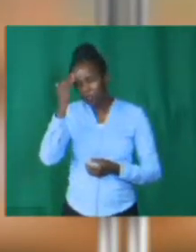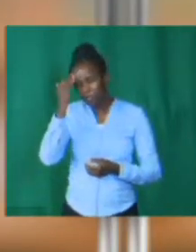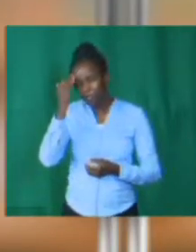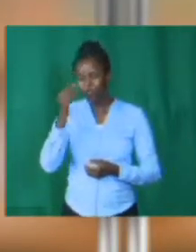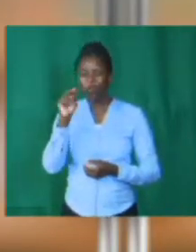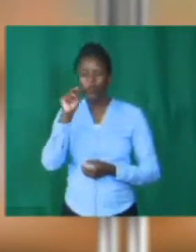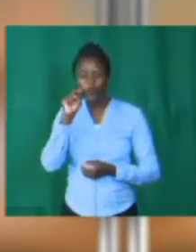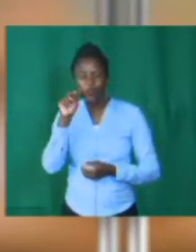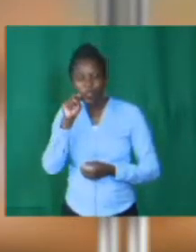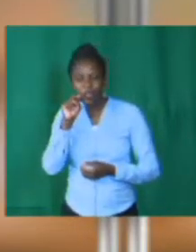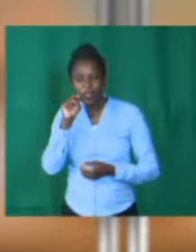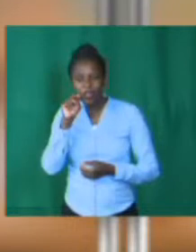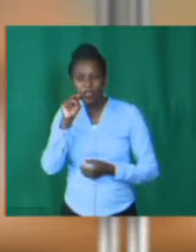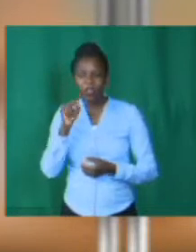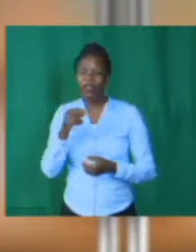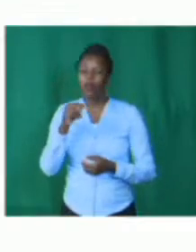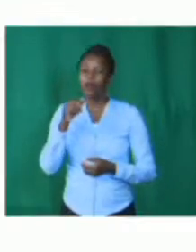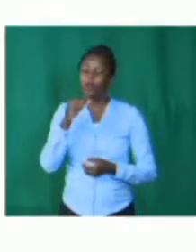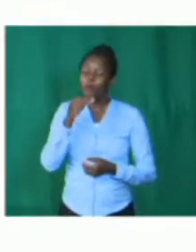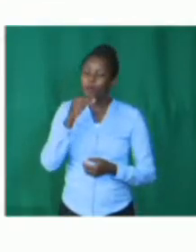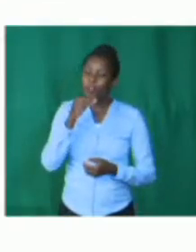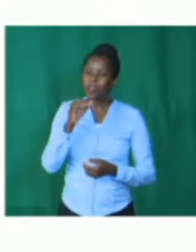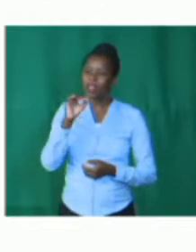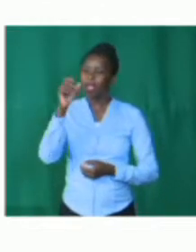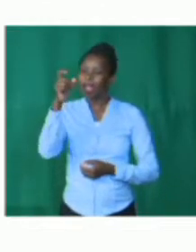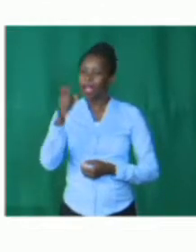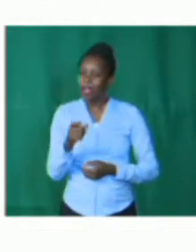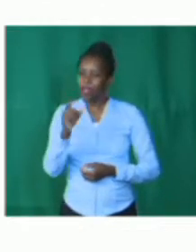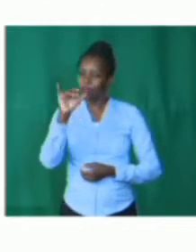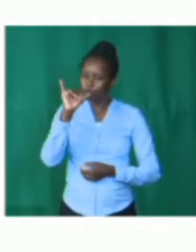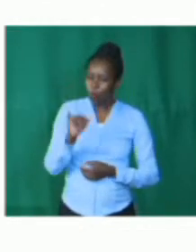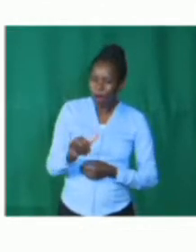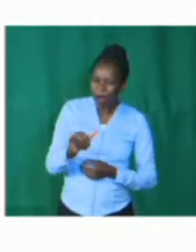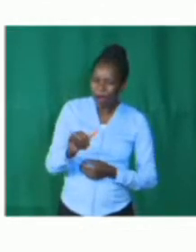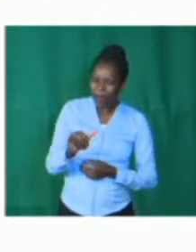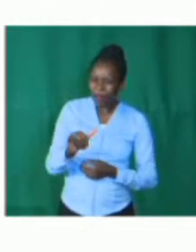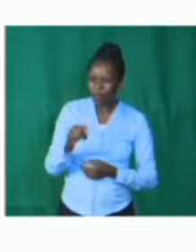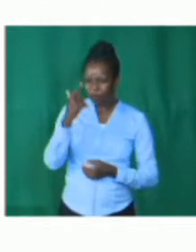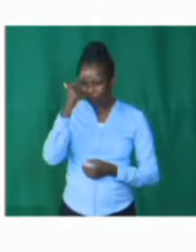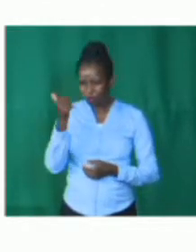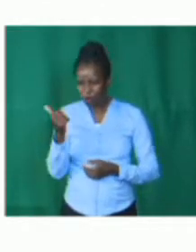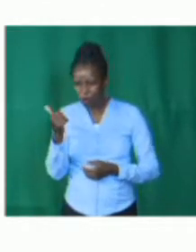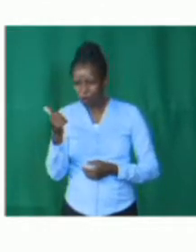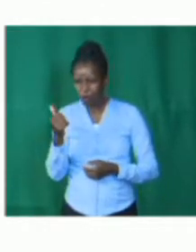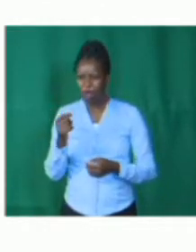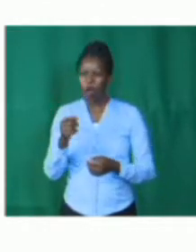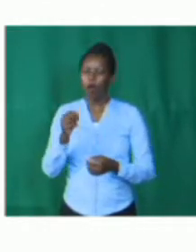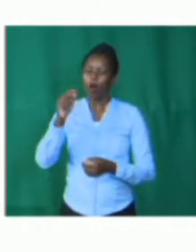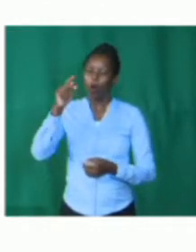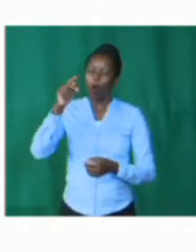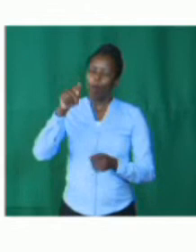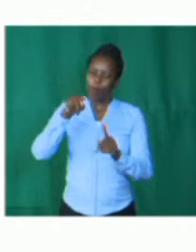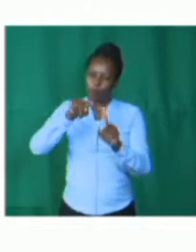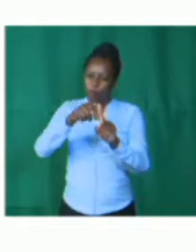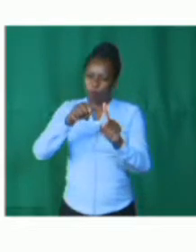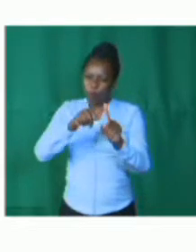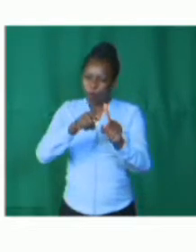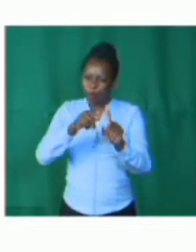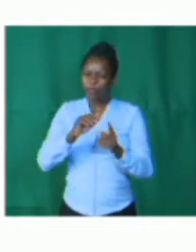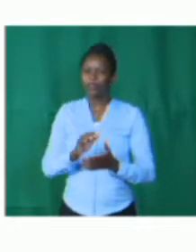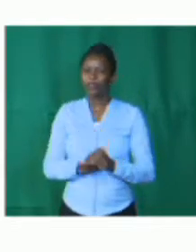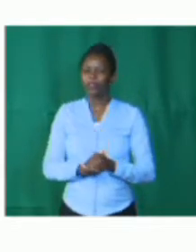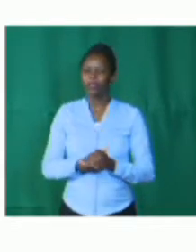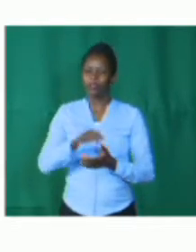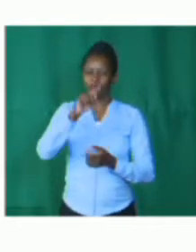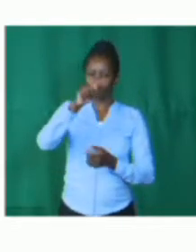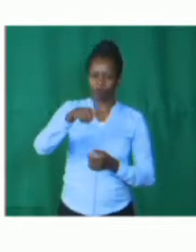lesson is you should have covered the XY plane, plotting of points, Pythagoras theorem,